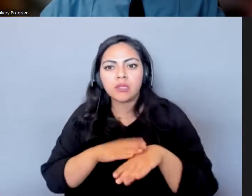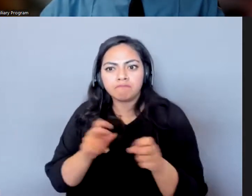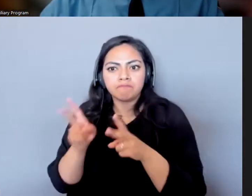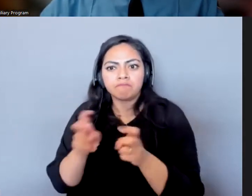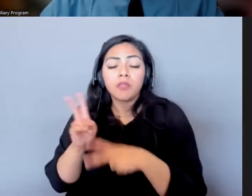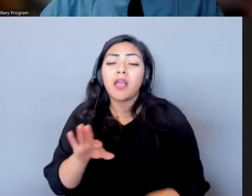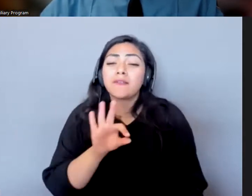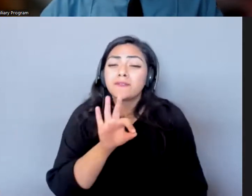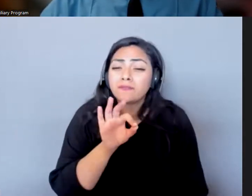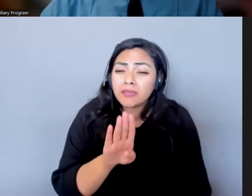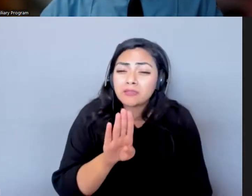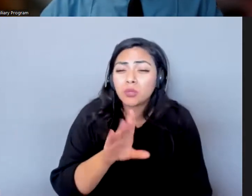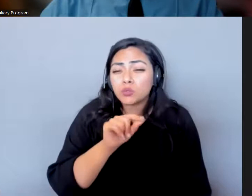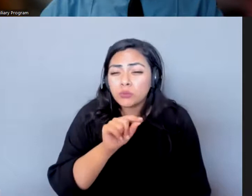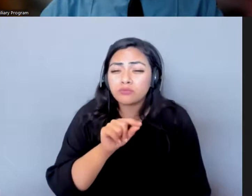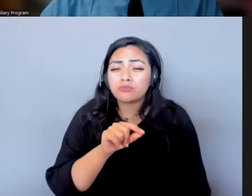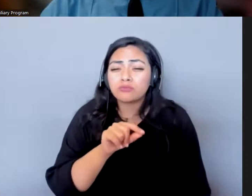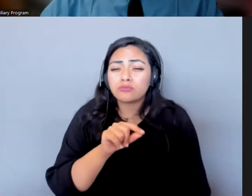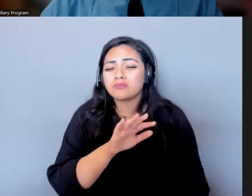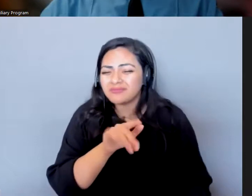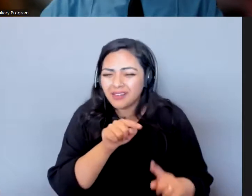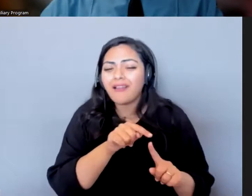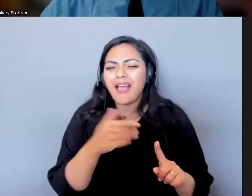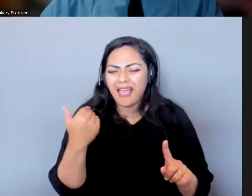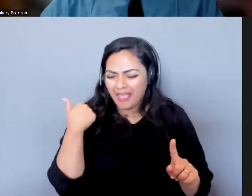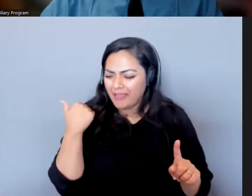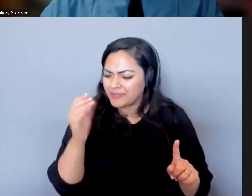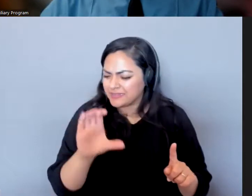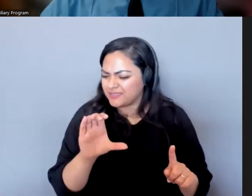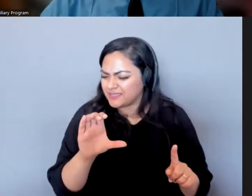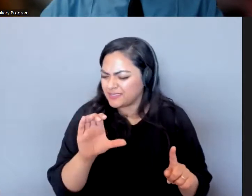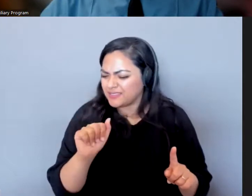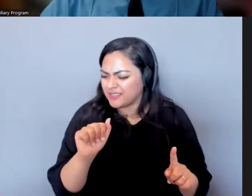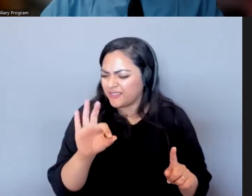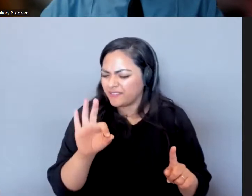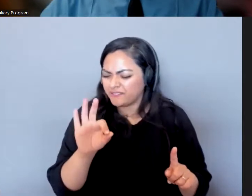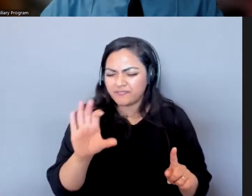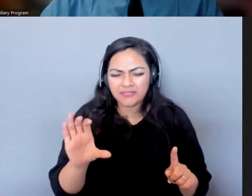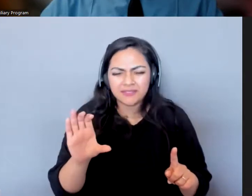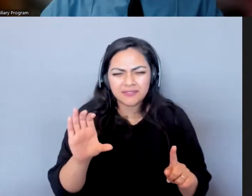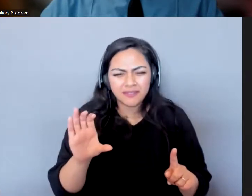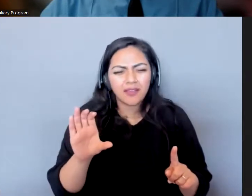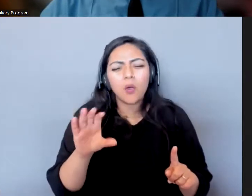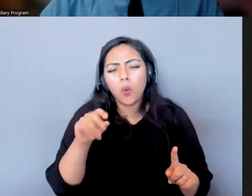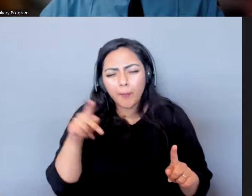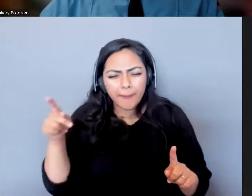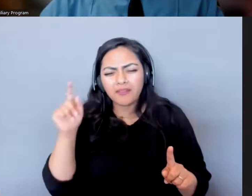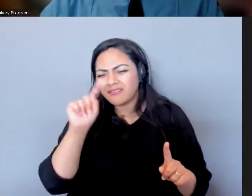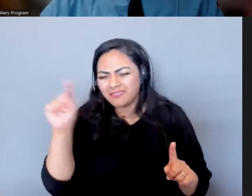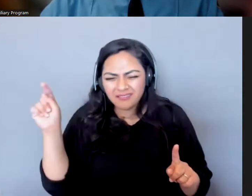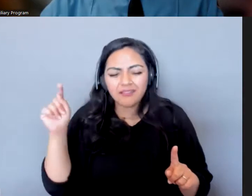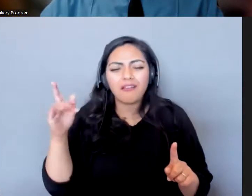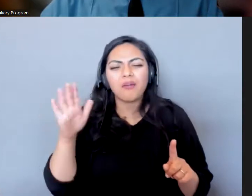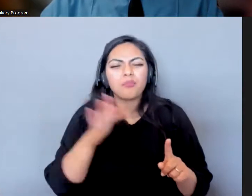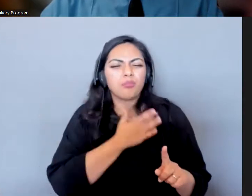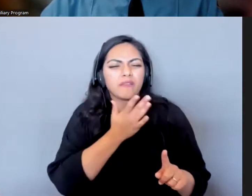that I think it's with the Canadian Anti-Fraud Center, as well as the other, OPP and other